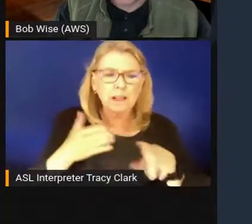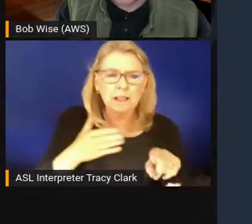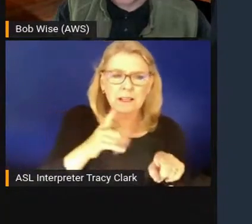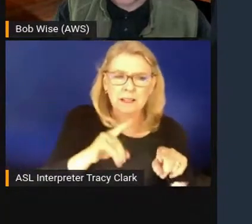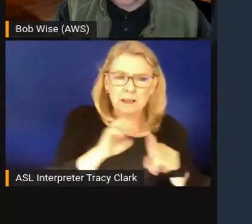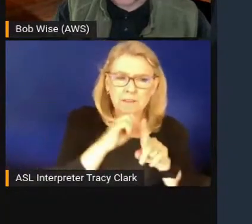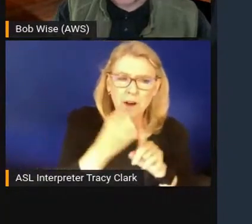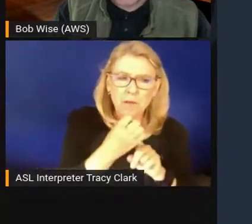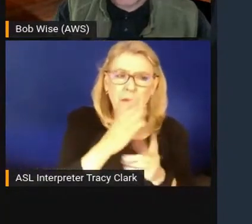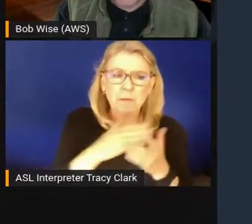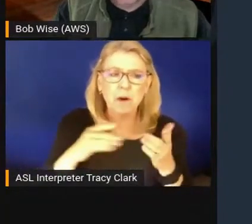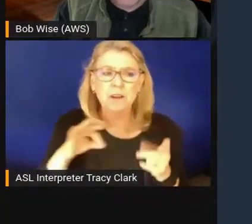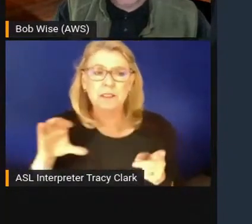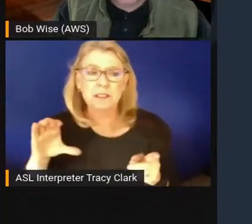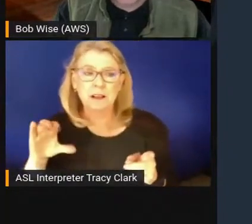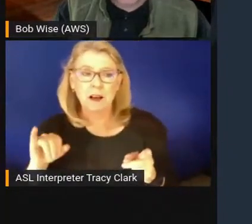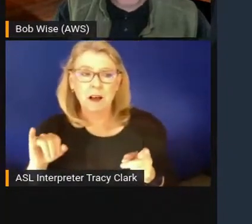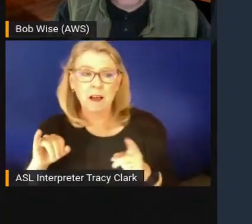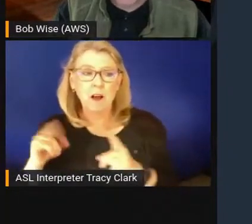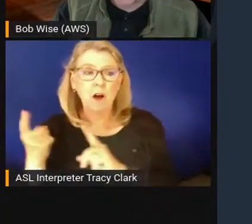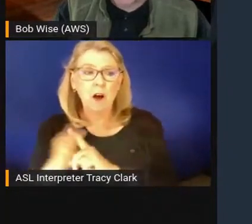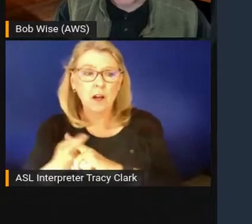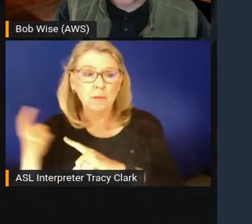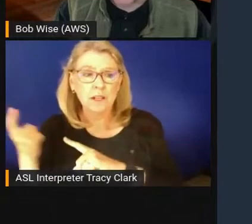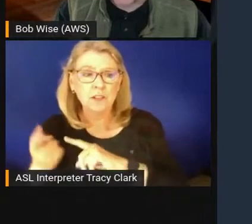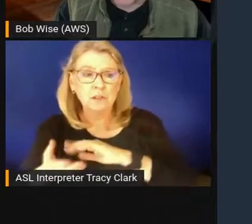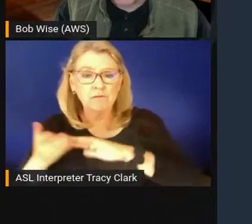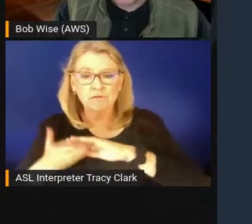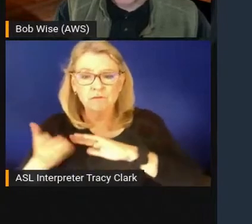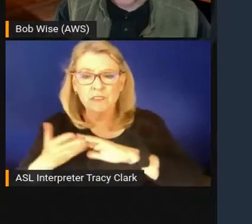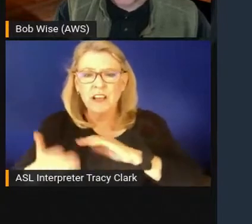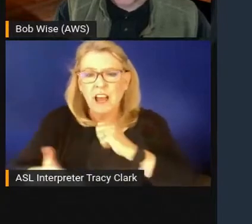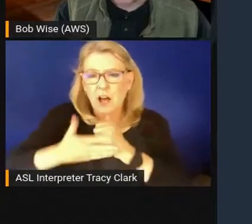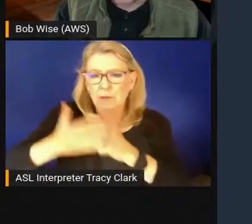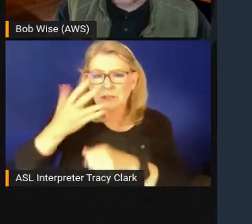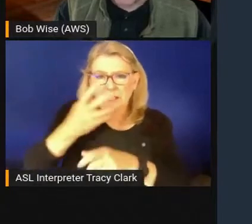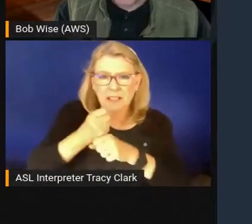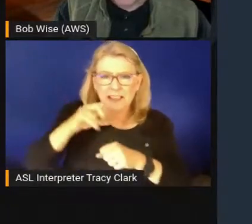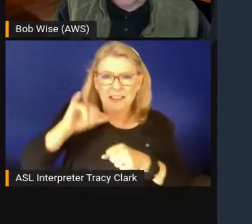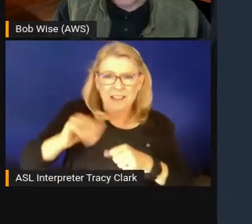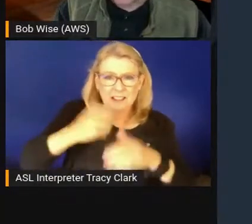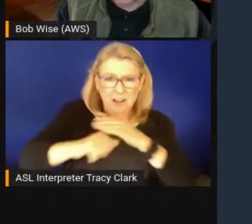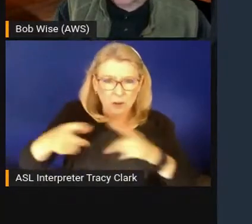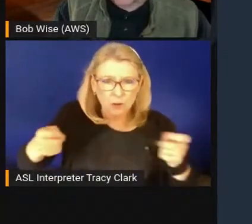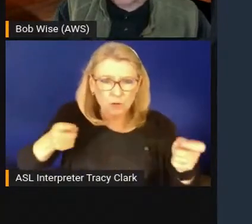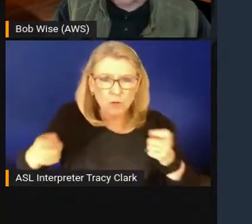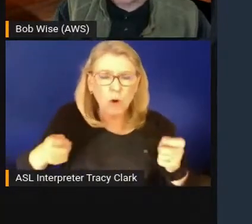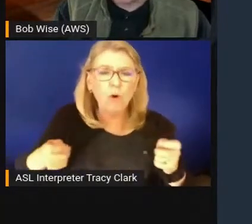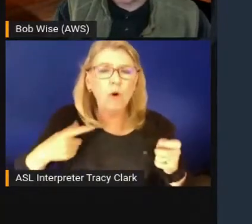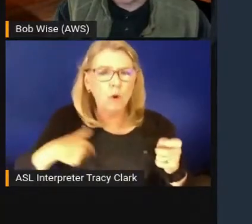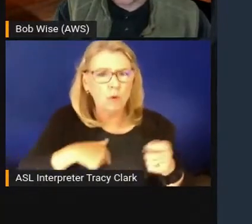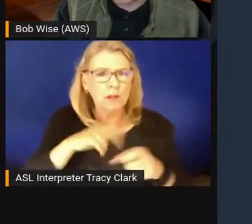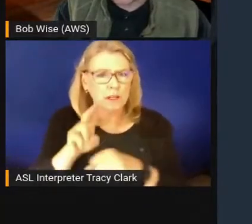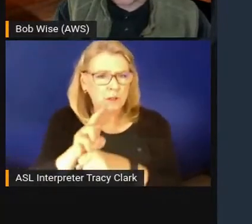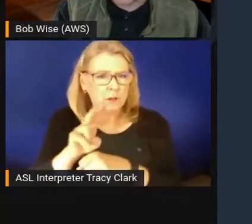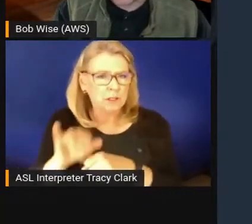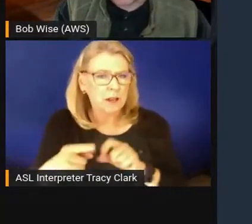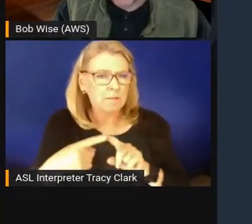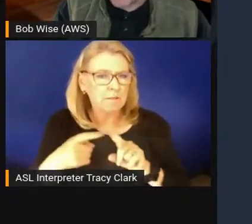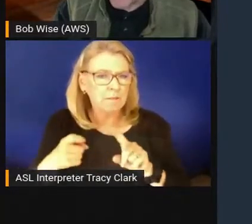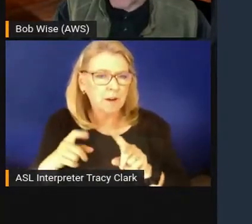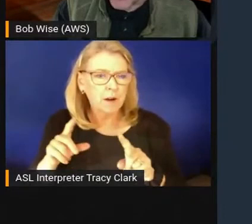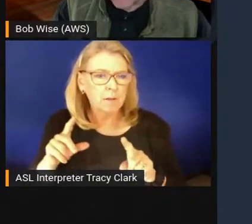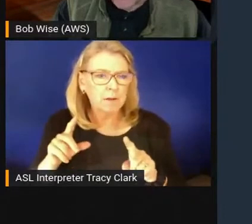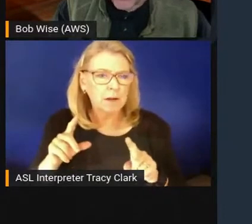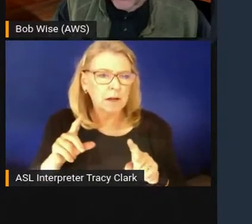automation, help get your Kubernetes YAML under control. You can use it from TypeScript,